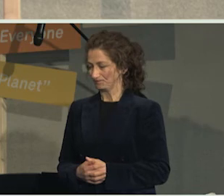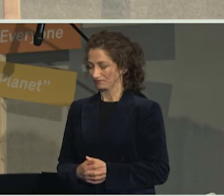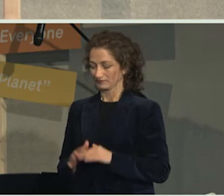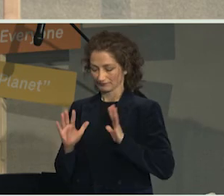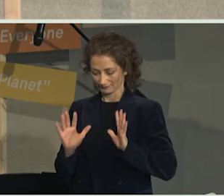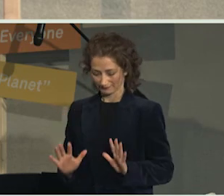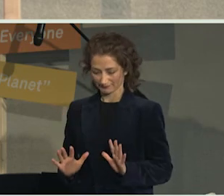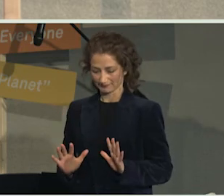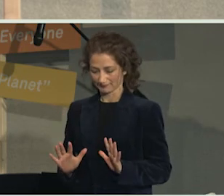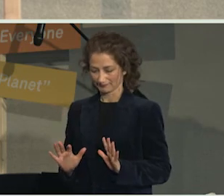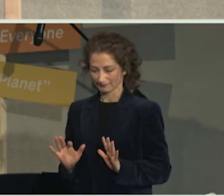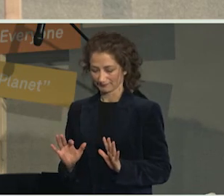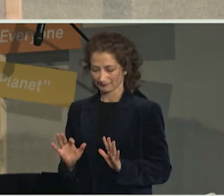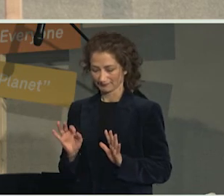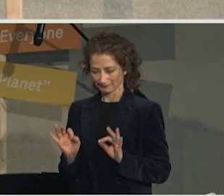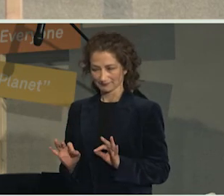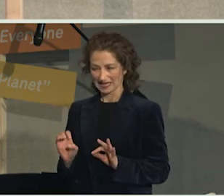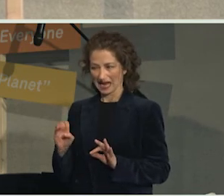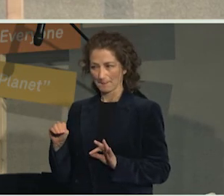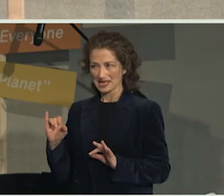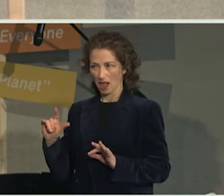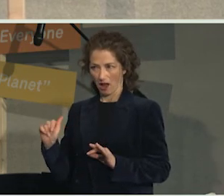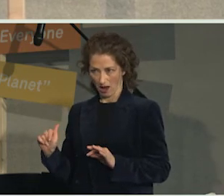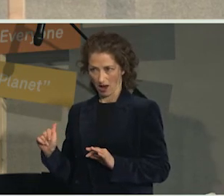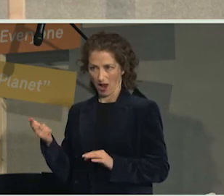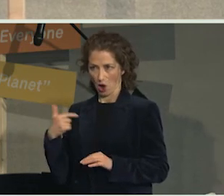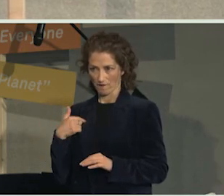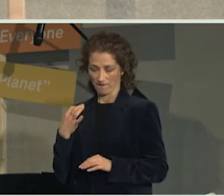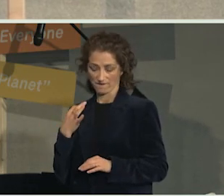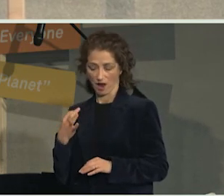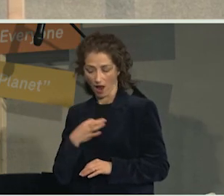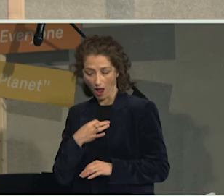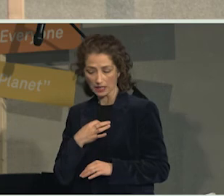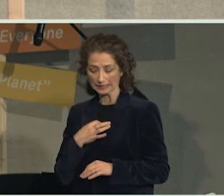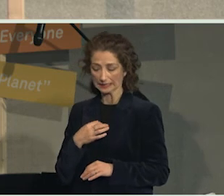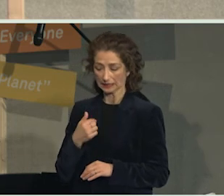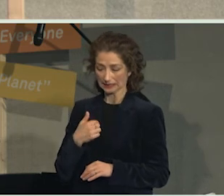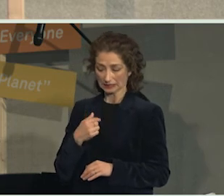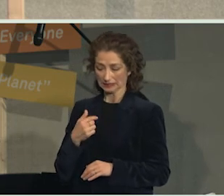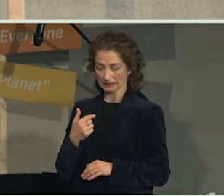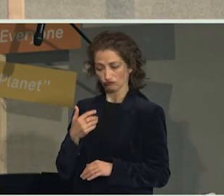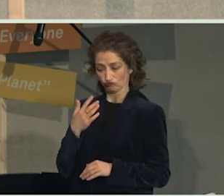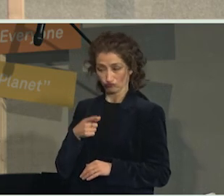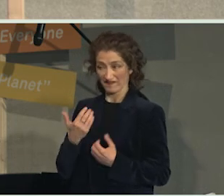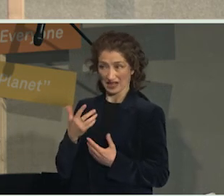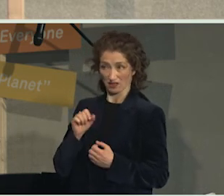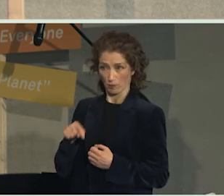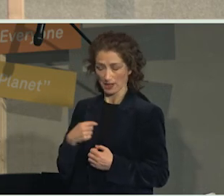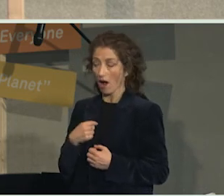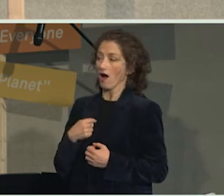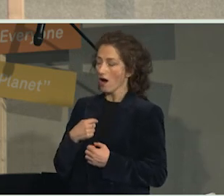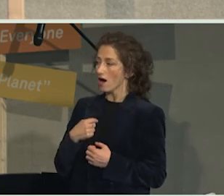When Emilia contacted me and asked me to come, I have to say